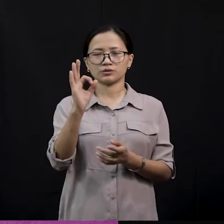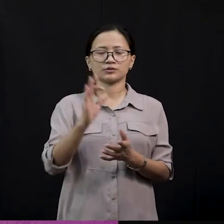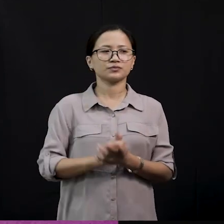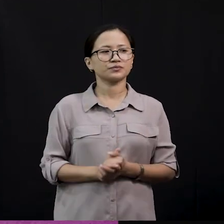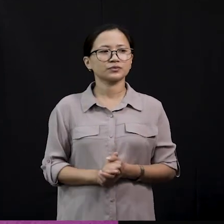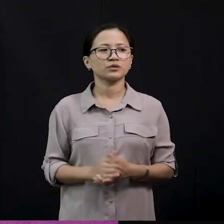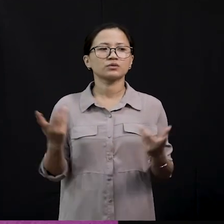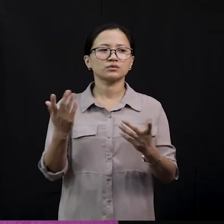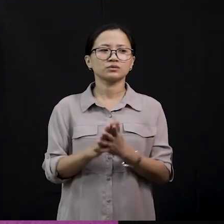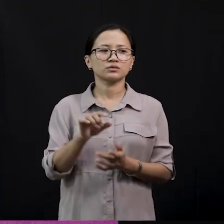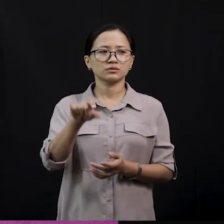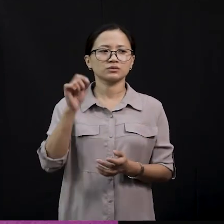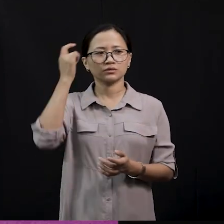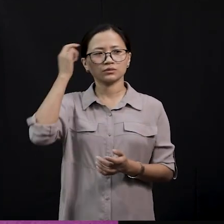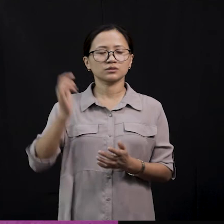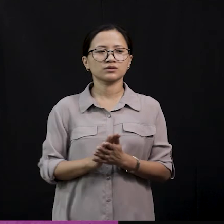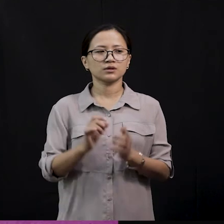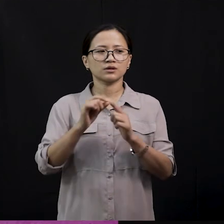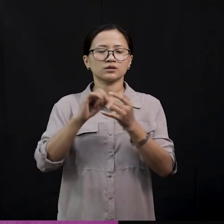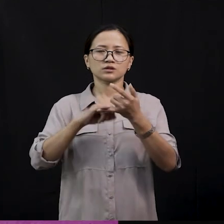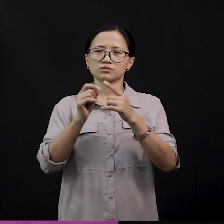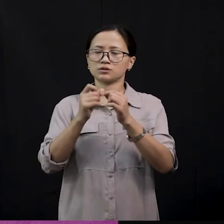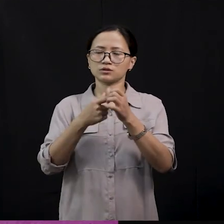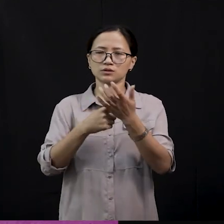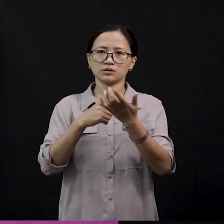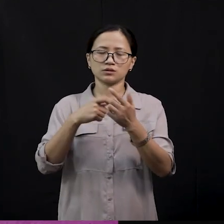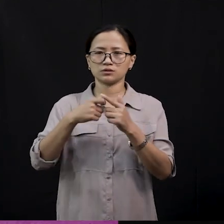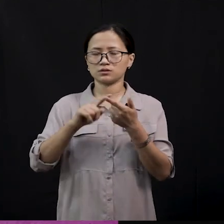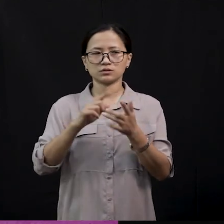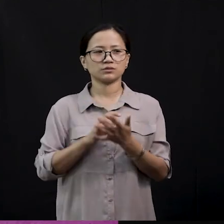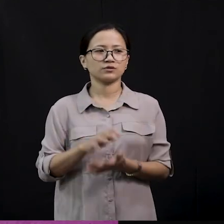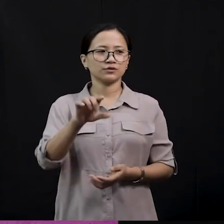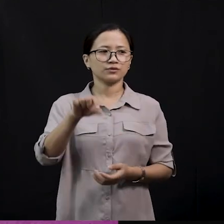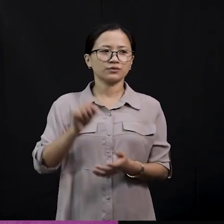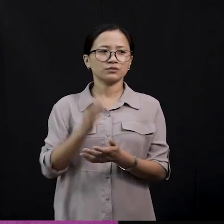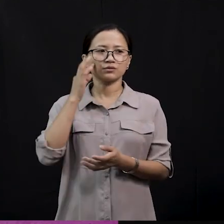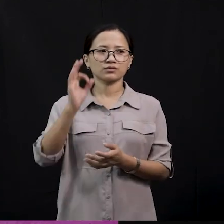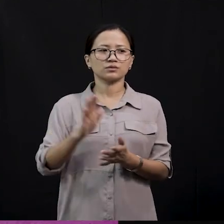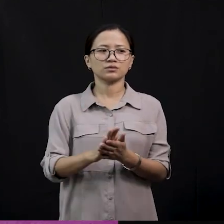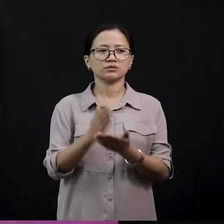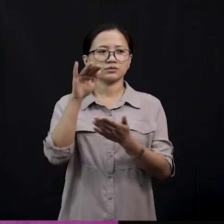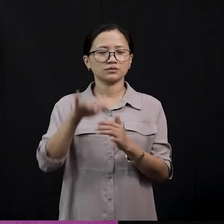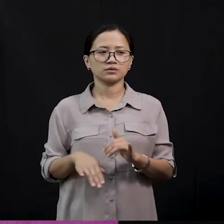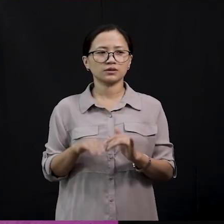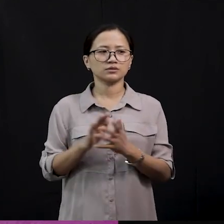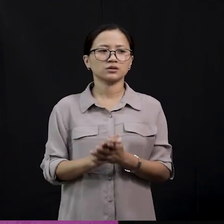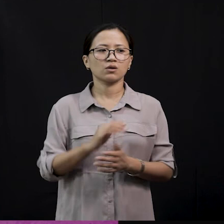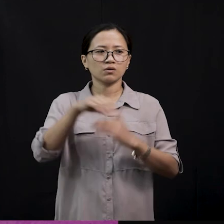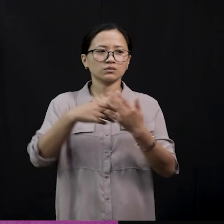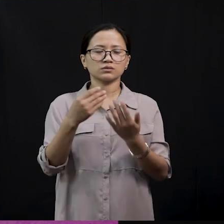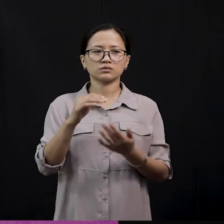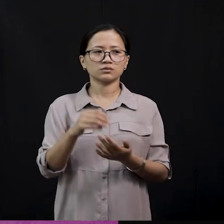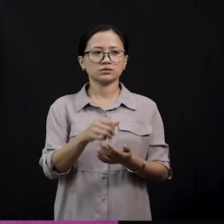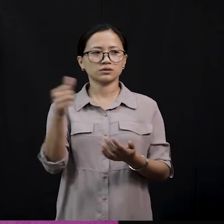you think the speaker finds more important than all the other offer? Besides all the other offer that promised him money, power, wealth,